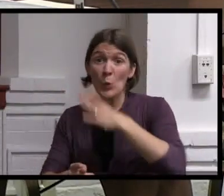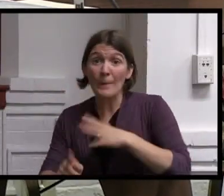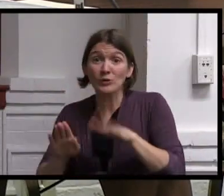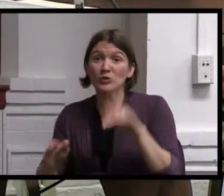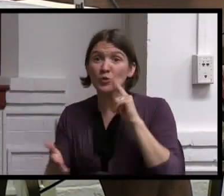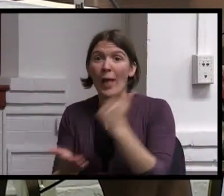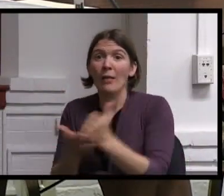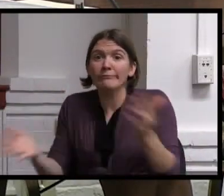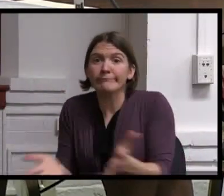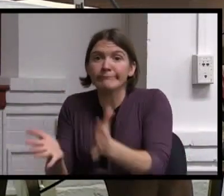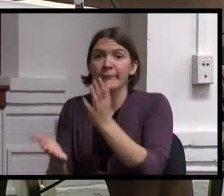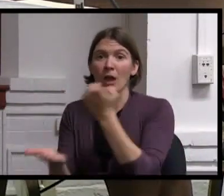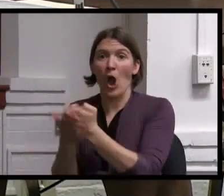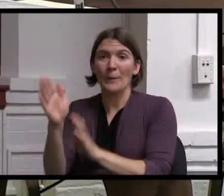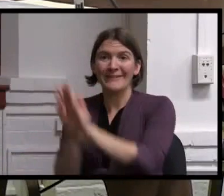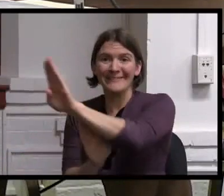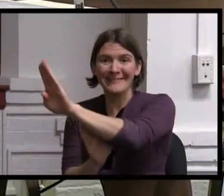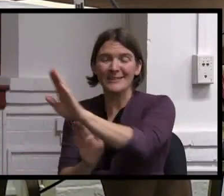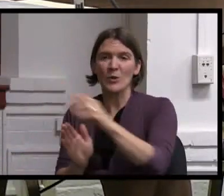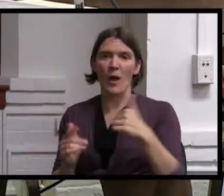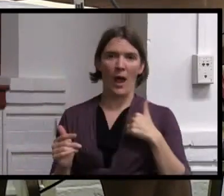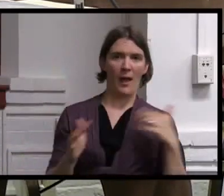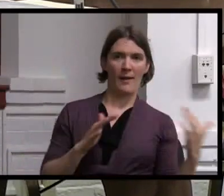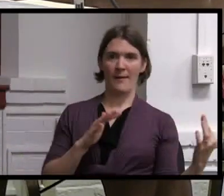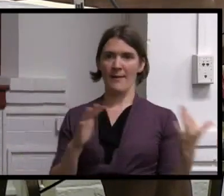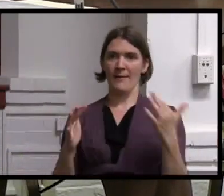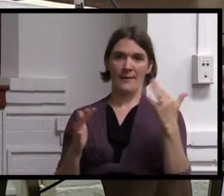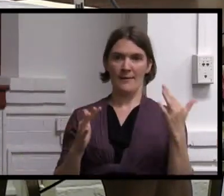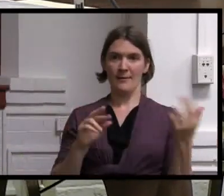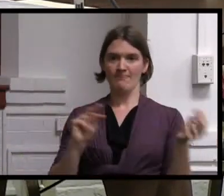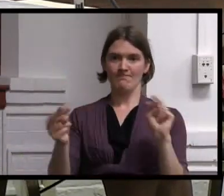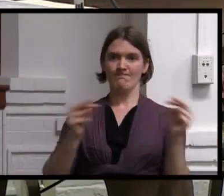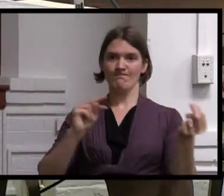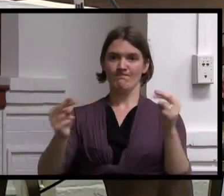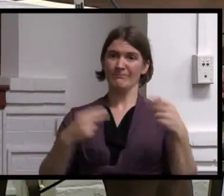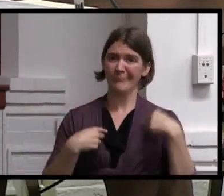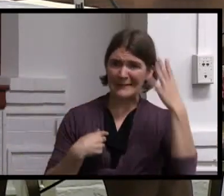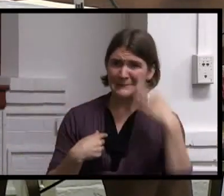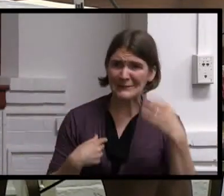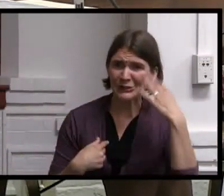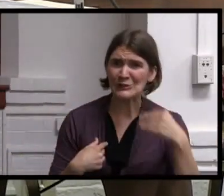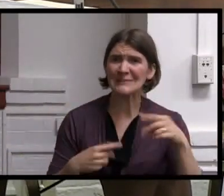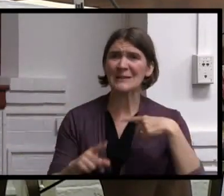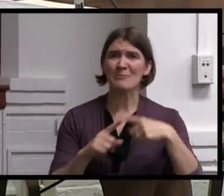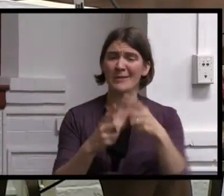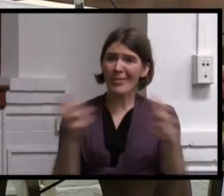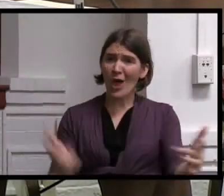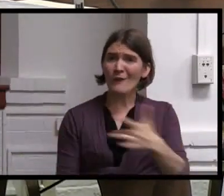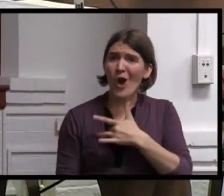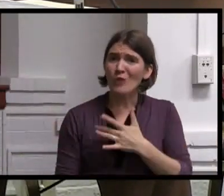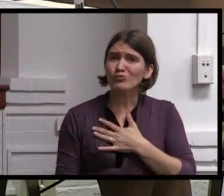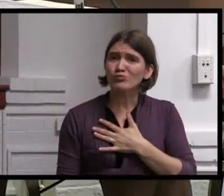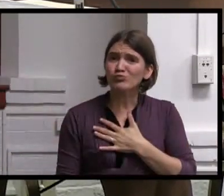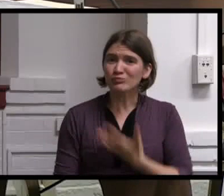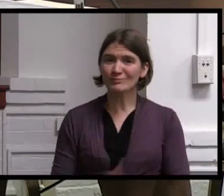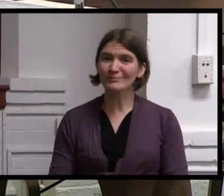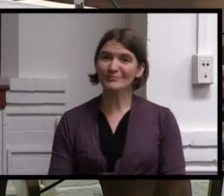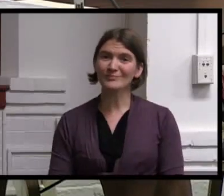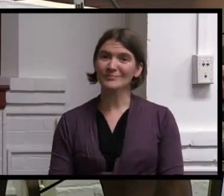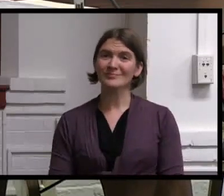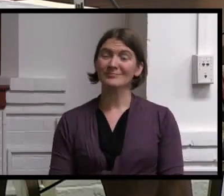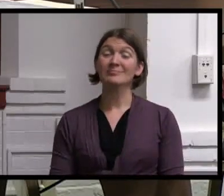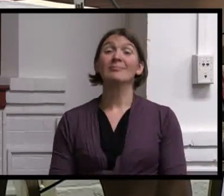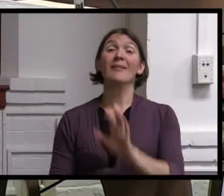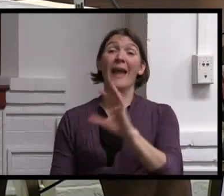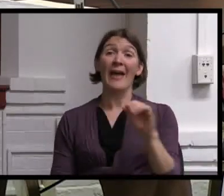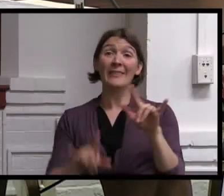the economy. So, you know, I'm certainly coming to this issue with experience and with a lot of heart. And then